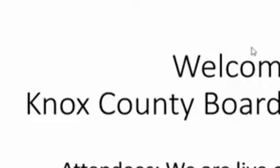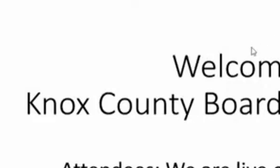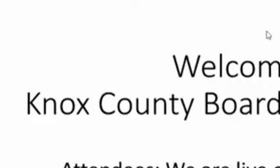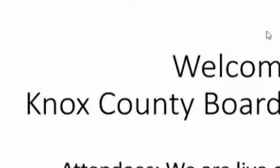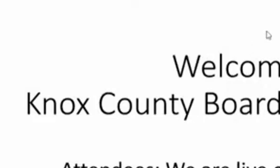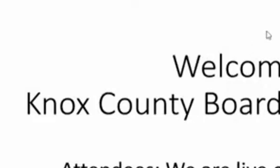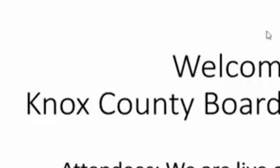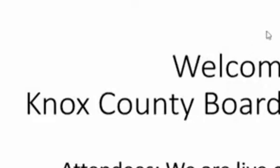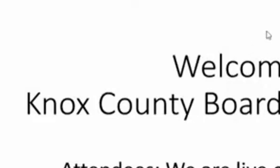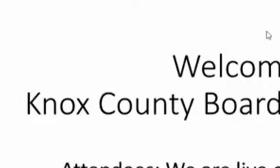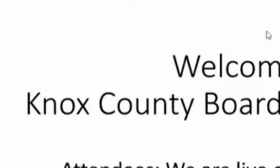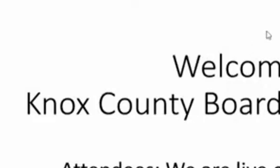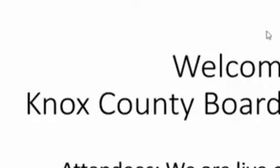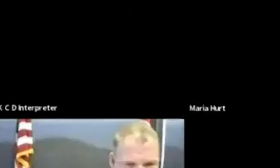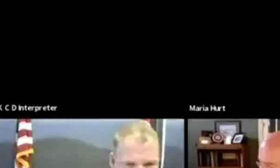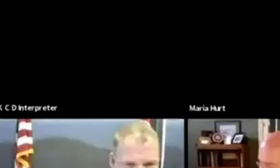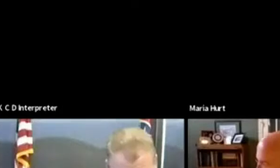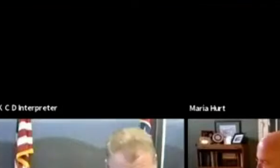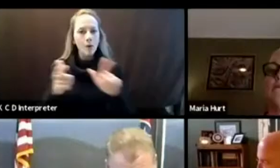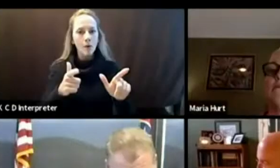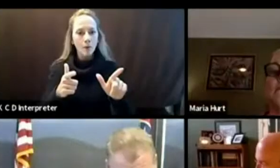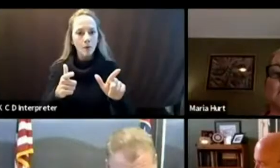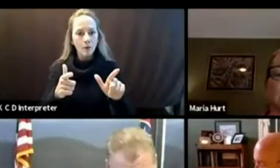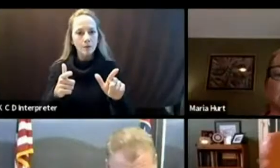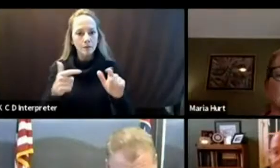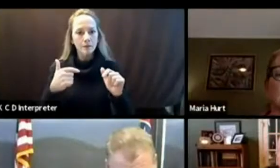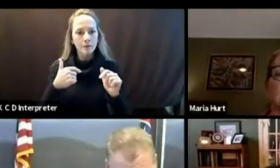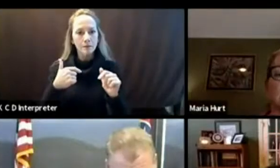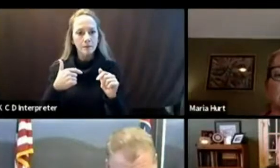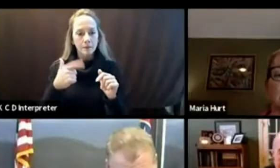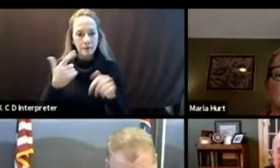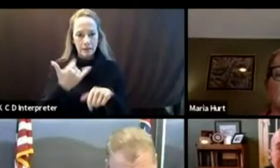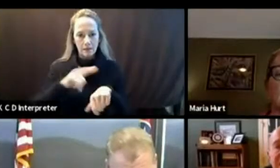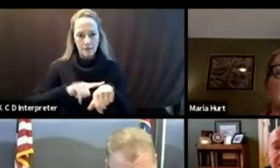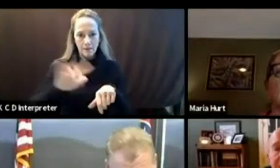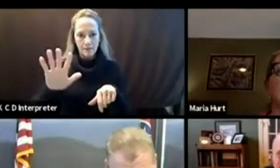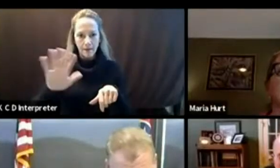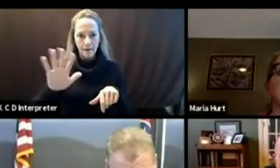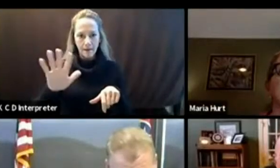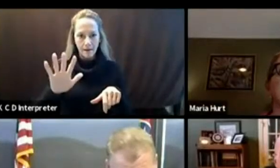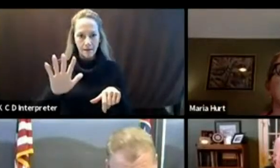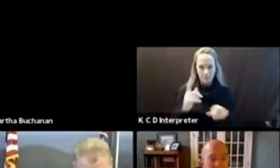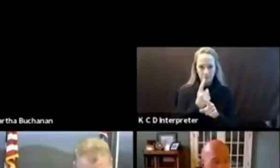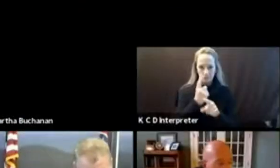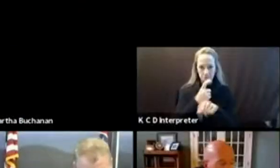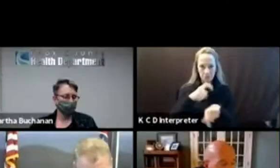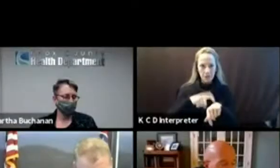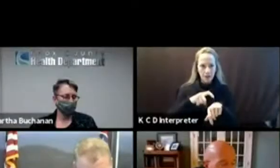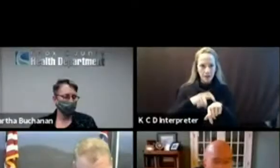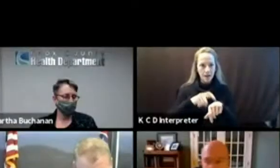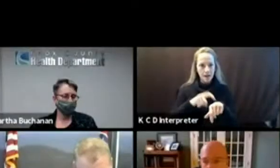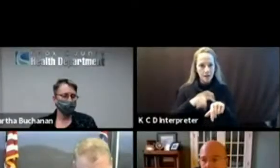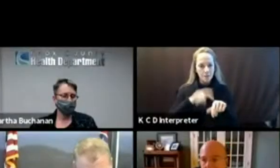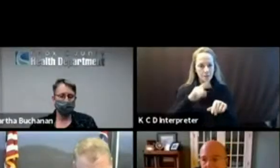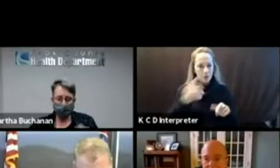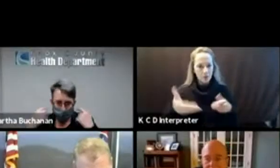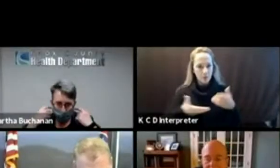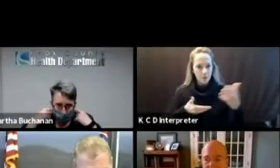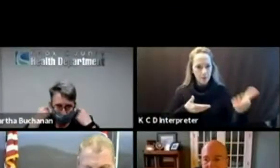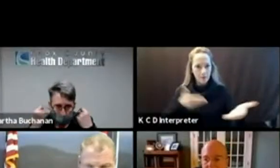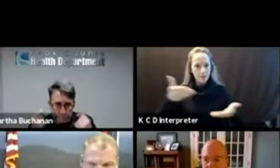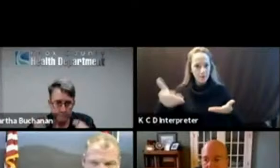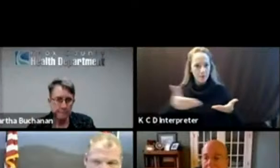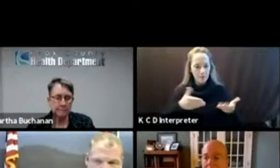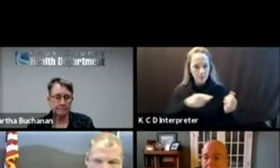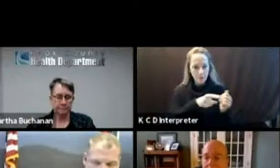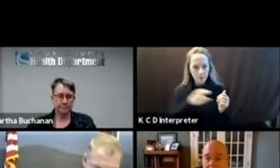Good afternoon, everyone. My iPhone says it's 5 o'clock, so I assume that's correct. So I want to welcome everyone to